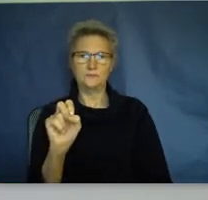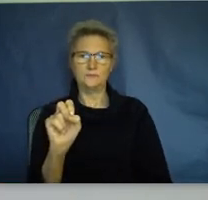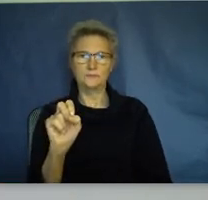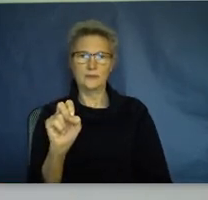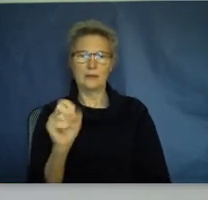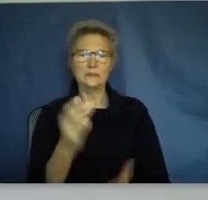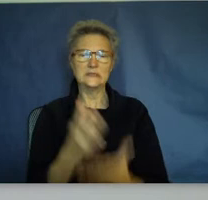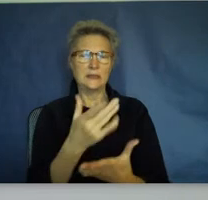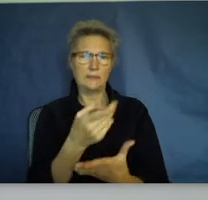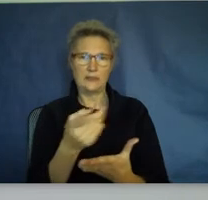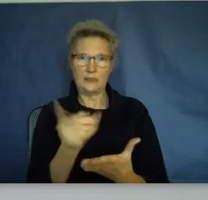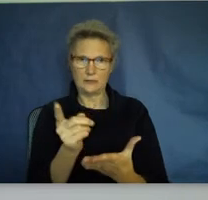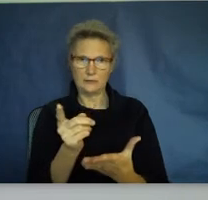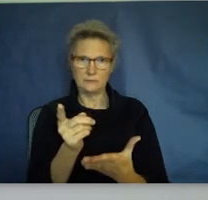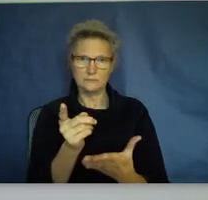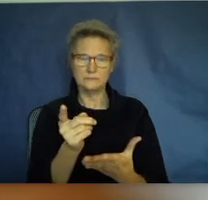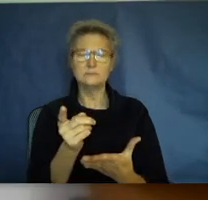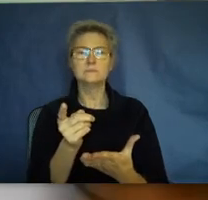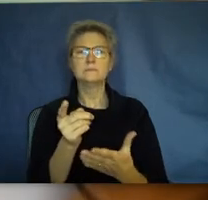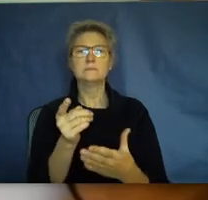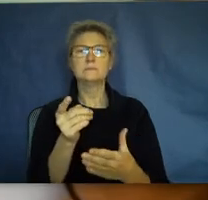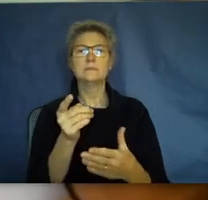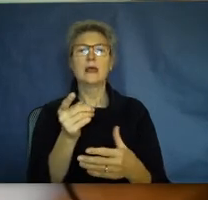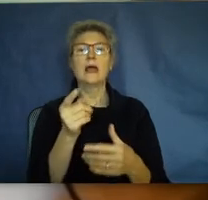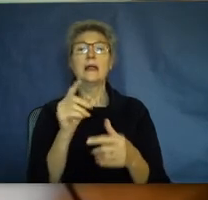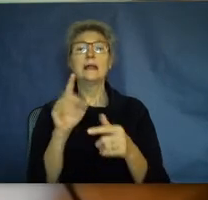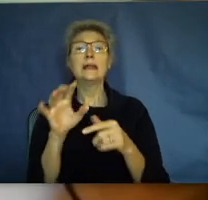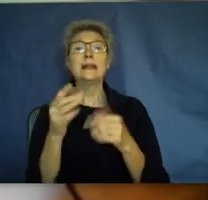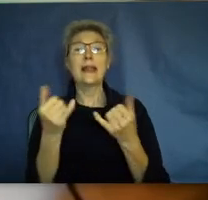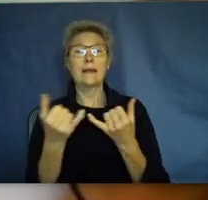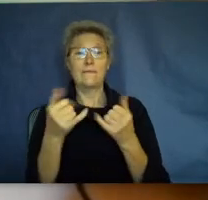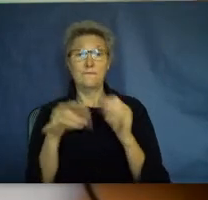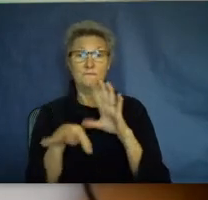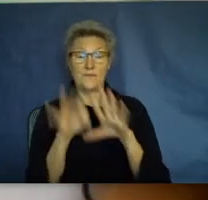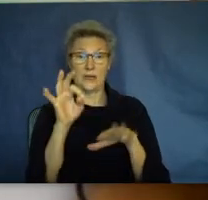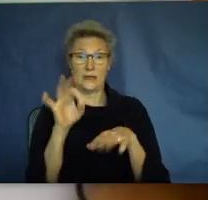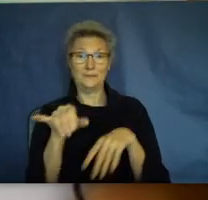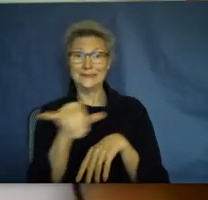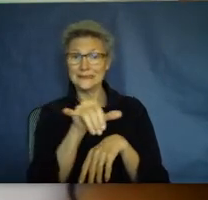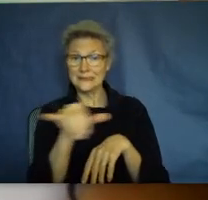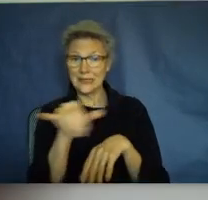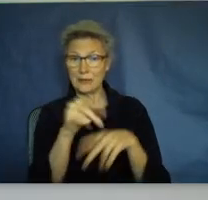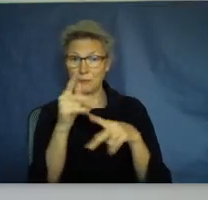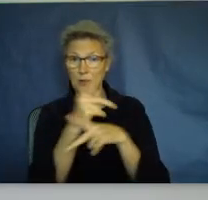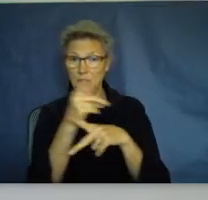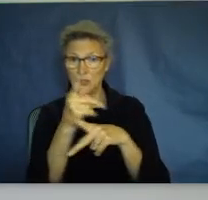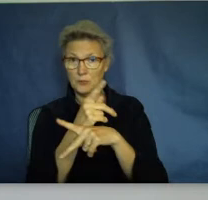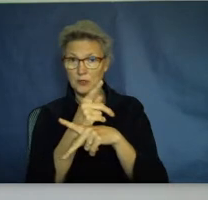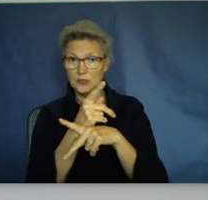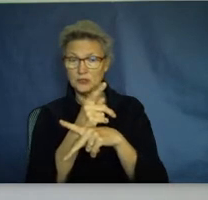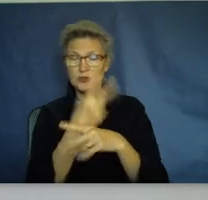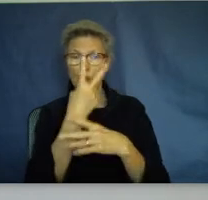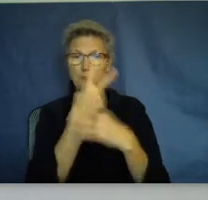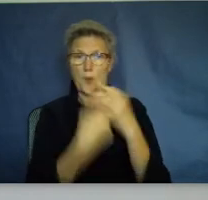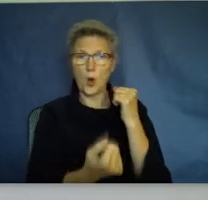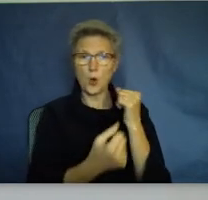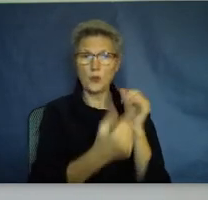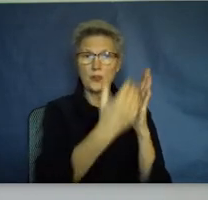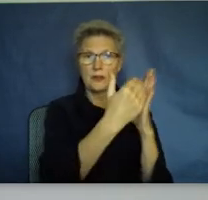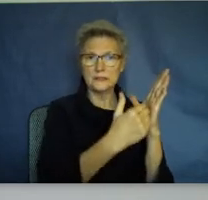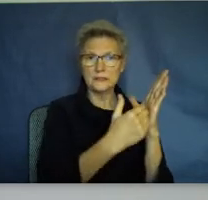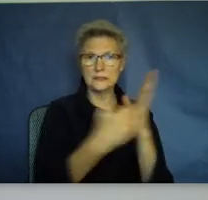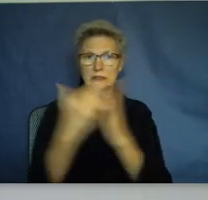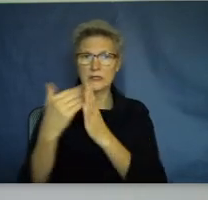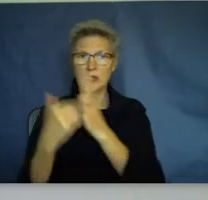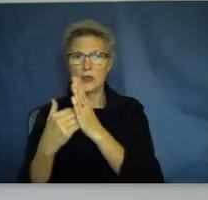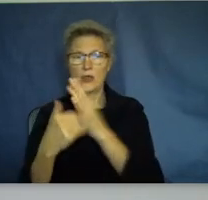and I'm going to stop there. Now I'm going to find my common multiple, a multiple that's shared by both of these numbers,